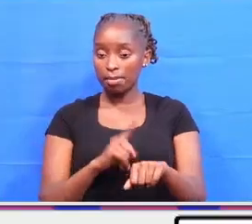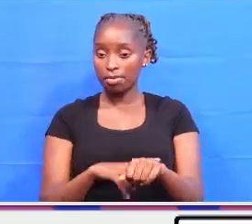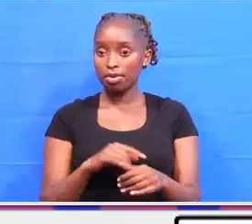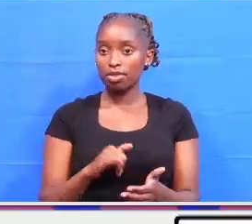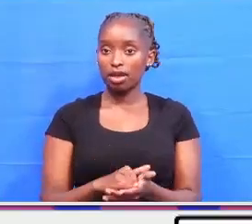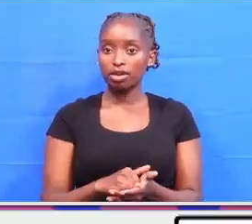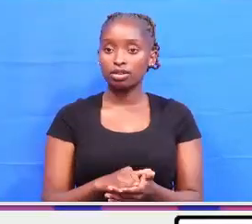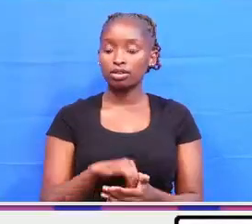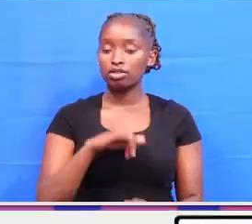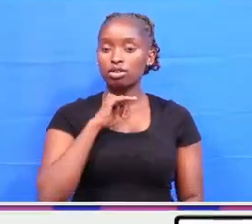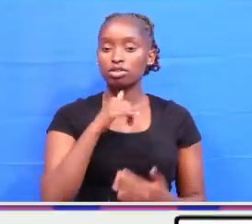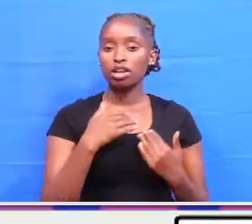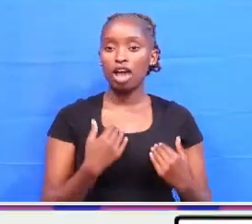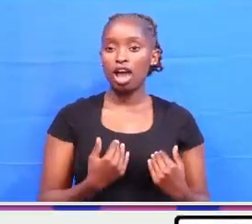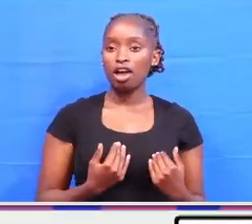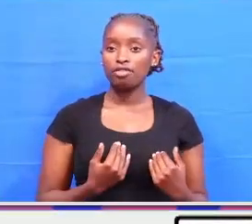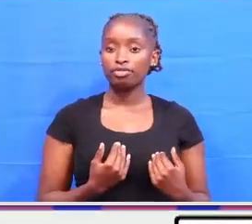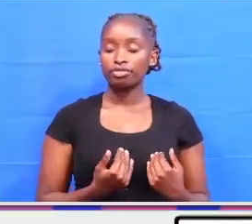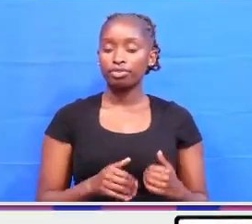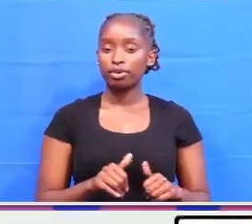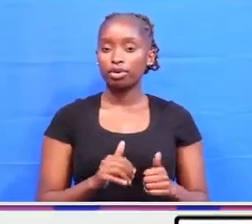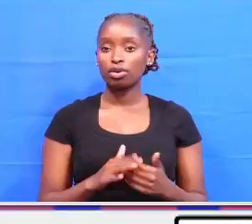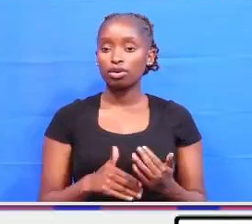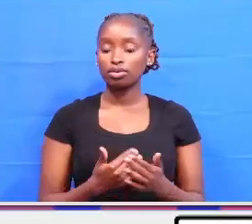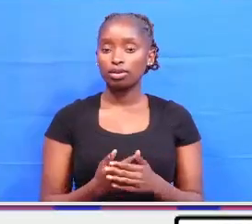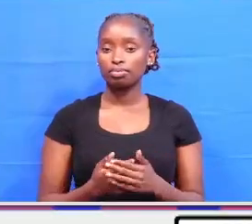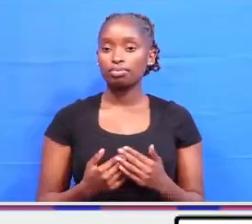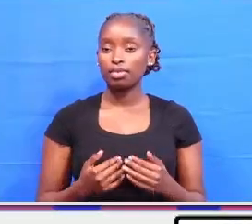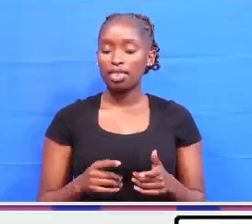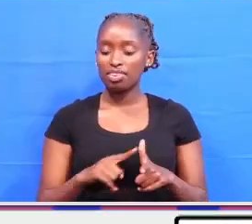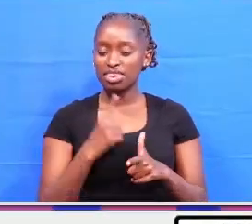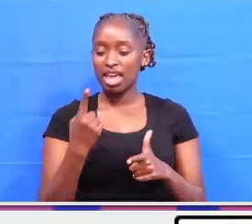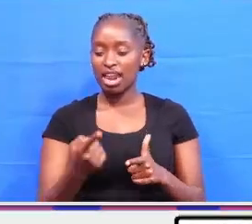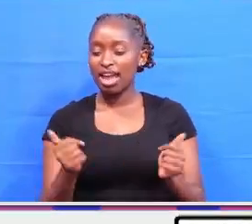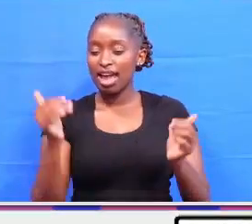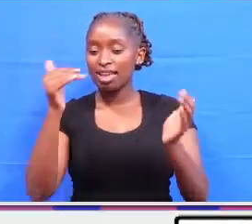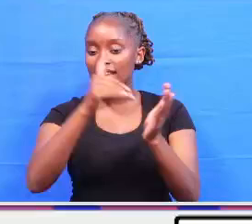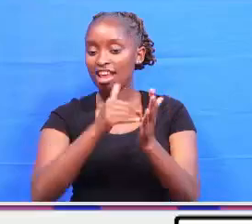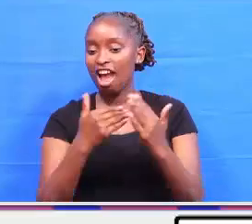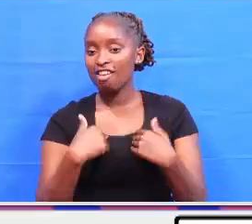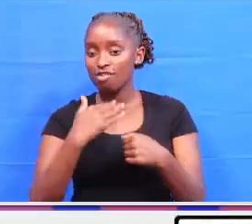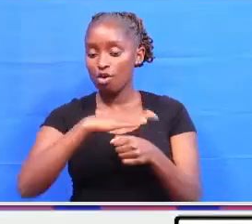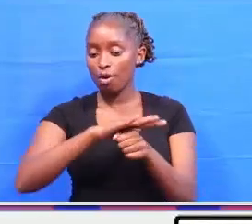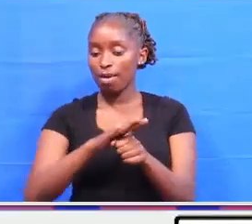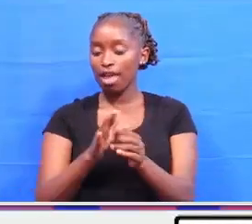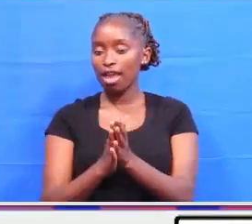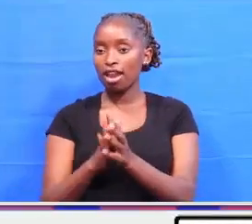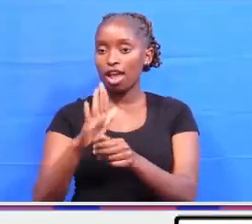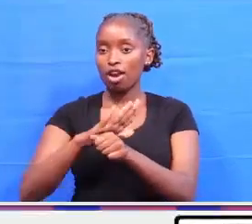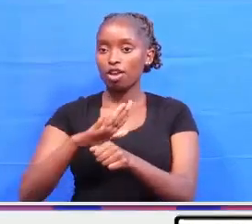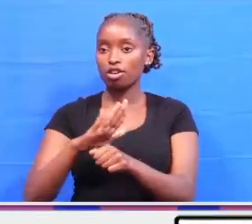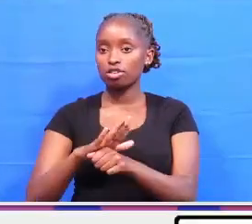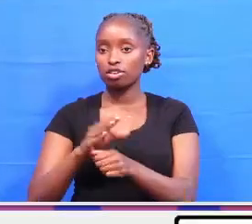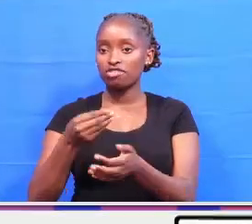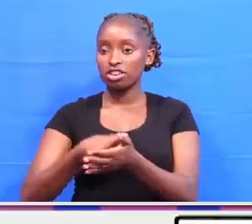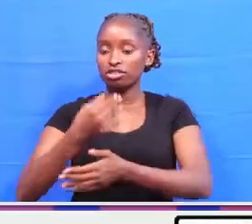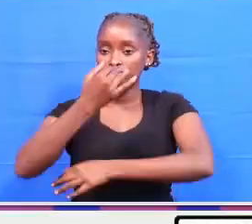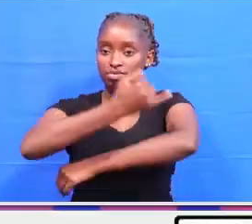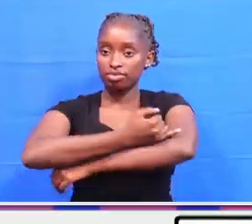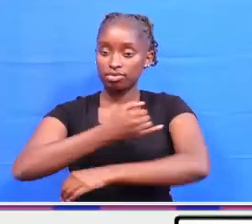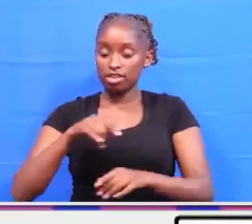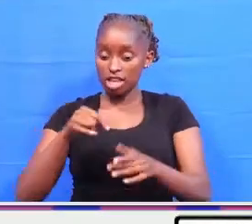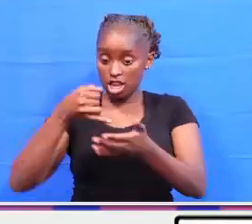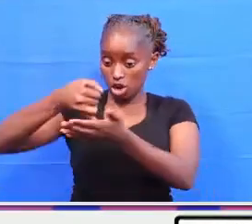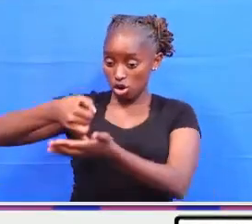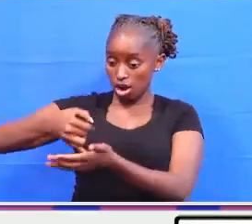not as lucrative. Came COVID, for instance, and most of the financial institutions, mine included, we've had